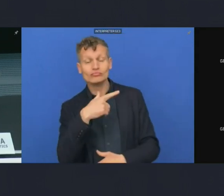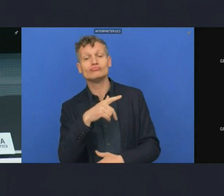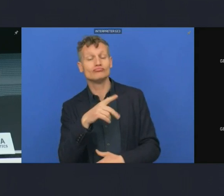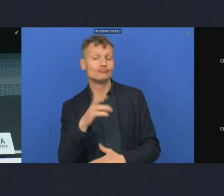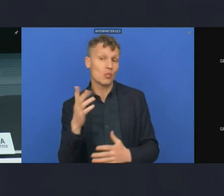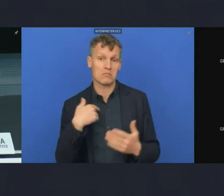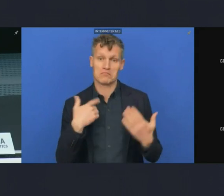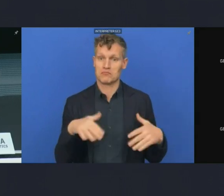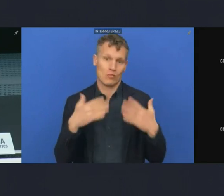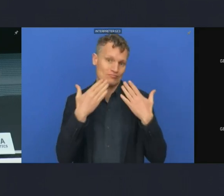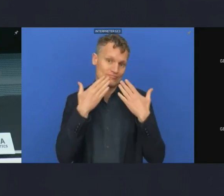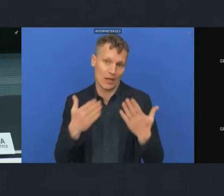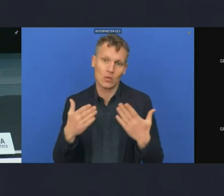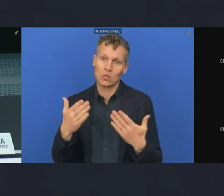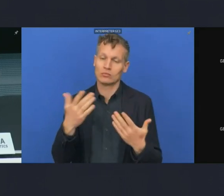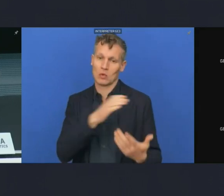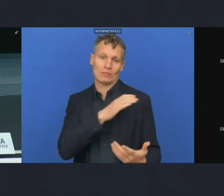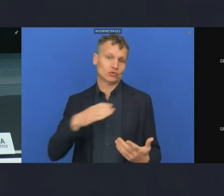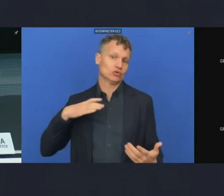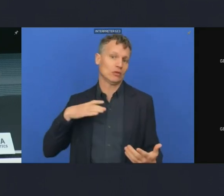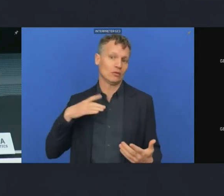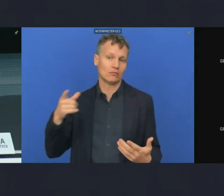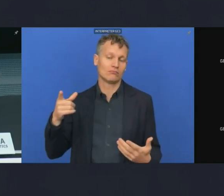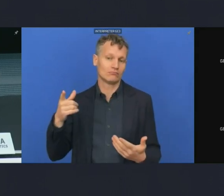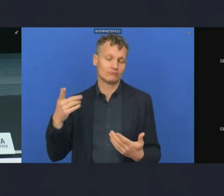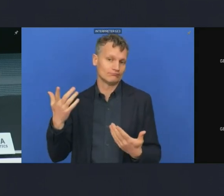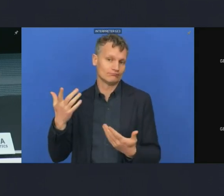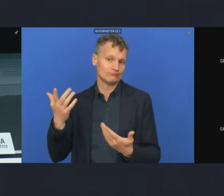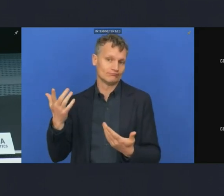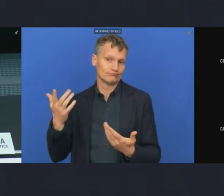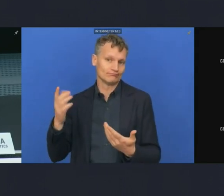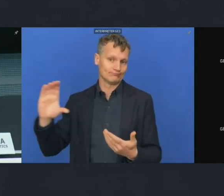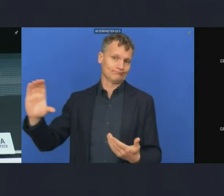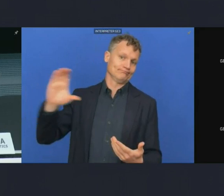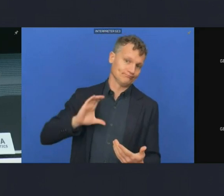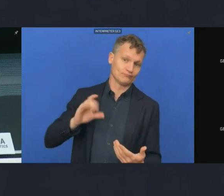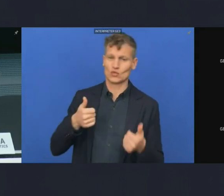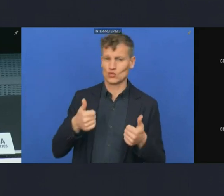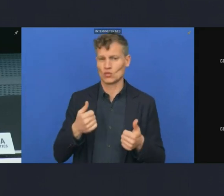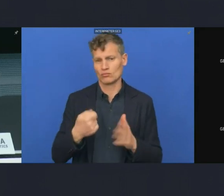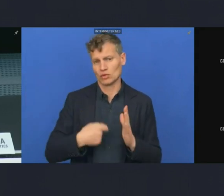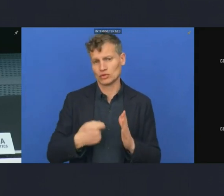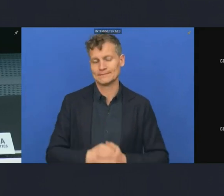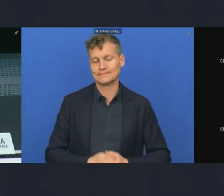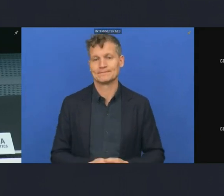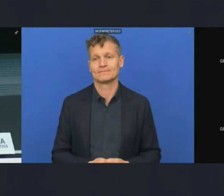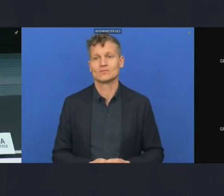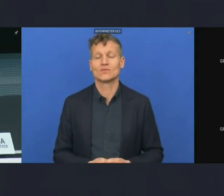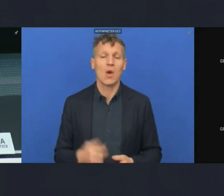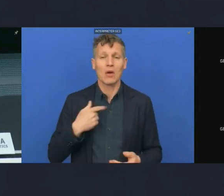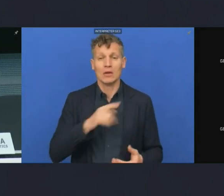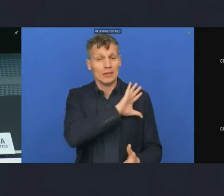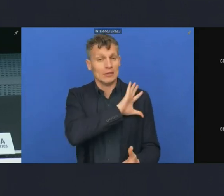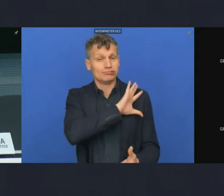Commission for having trust on us, and it was a good project. Taking the lessons of all that, European